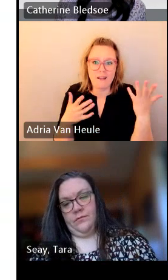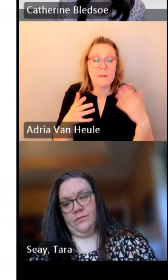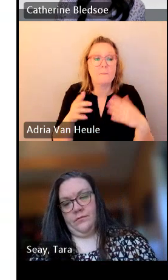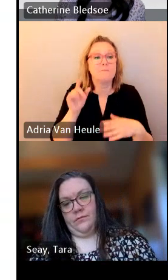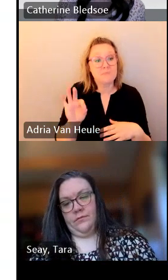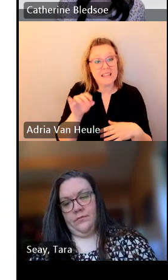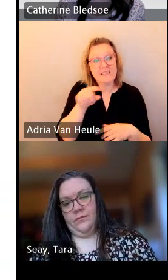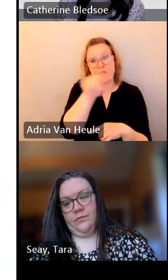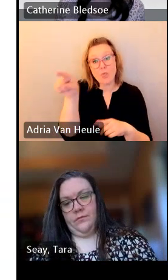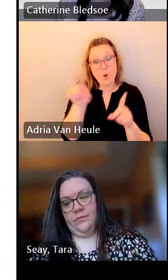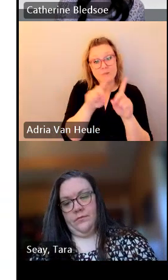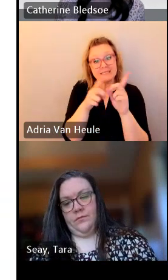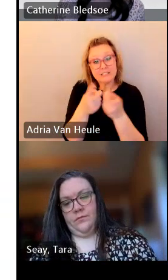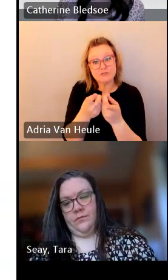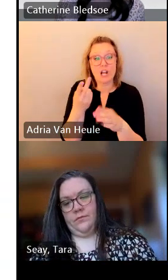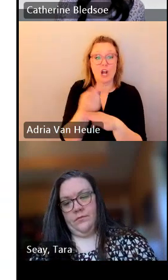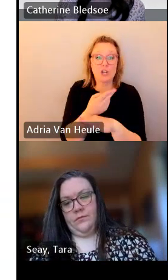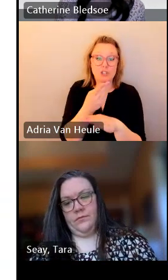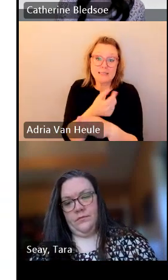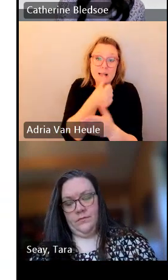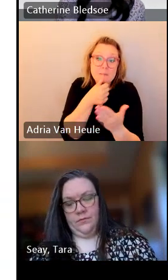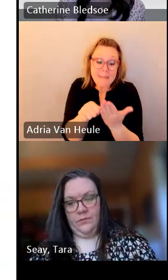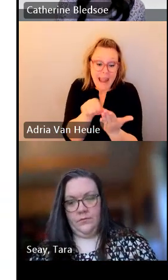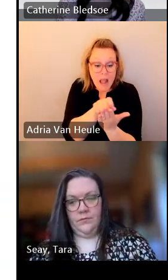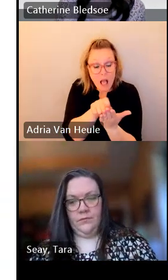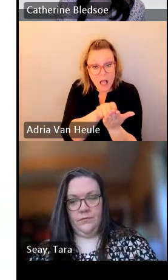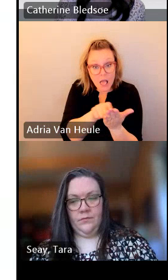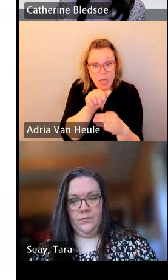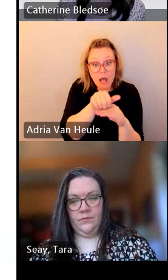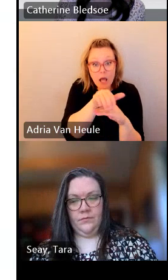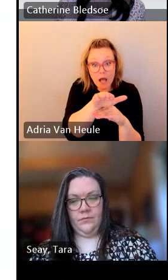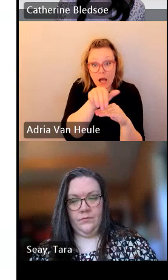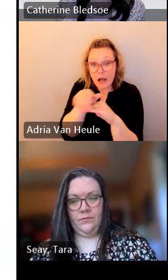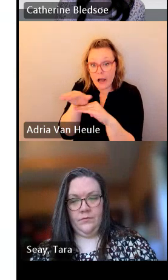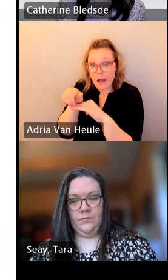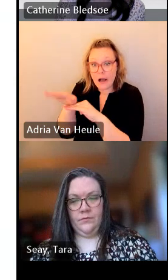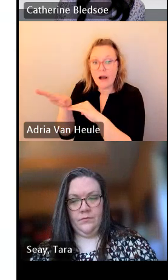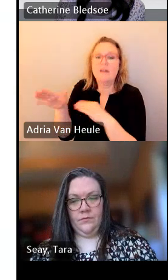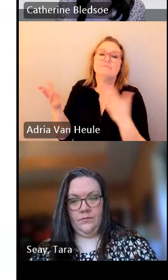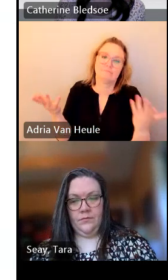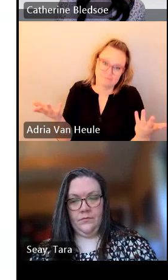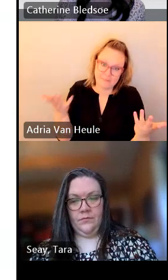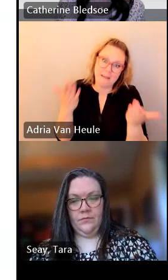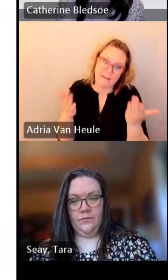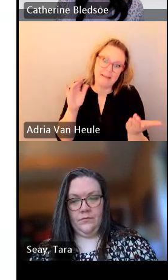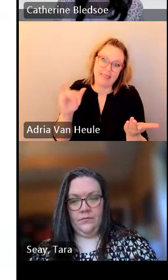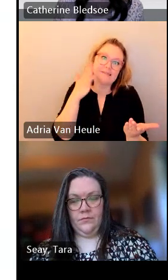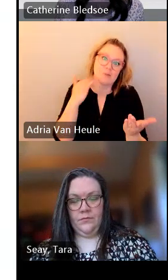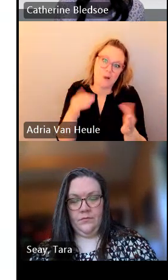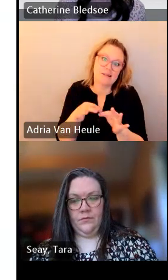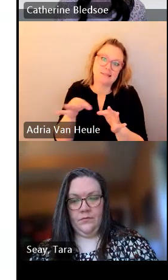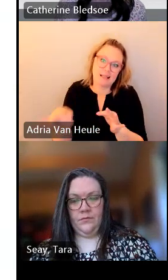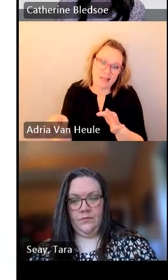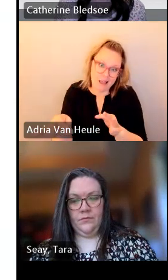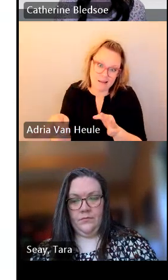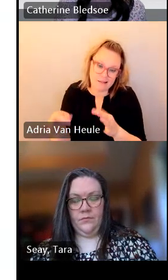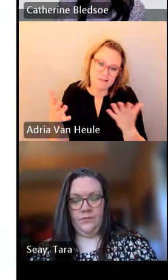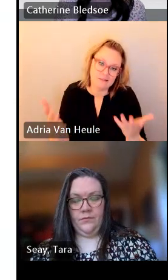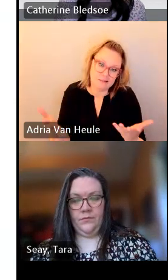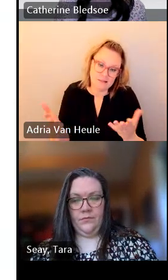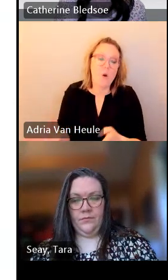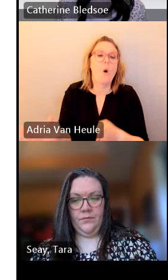probably not very effective. We need to switch to phone calls. Or maybe you're contacting the student at the same time every day, but they're at